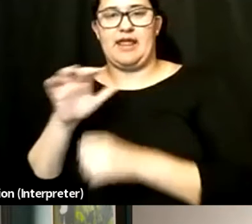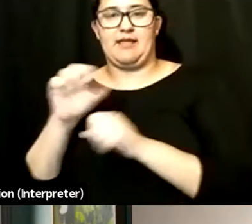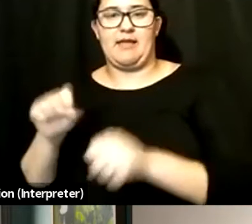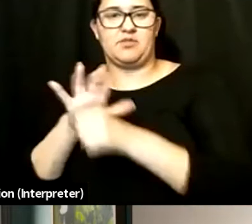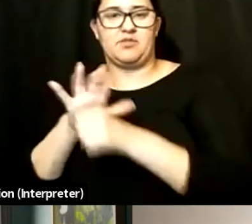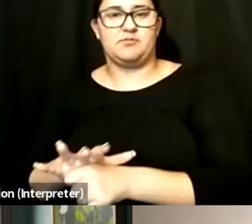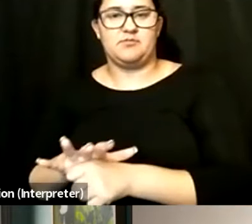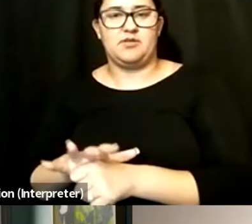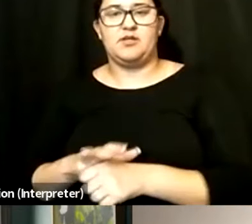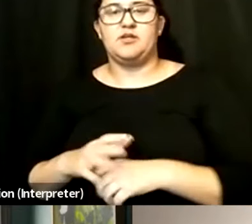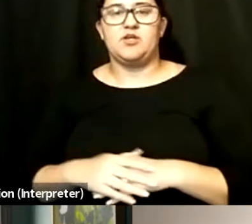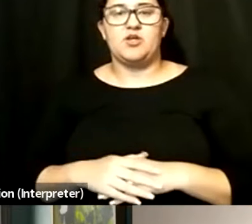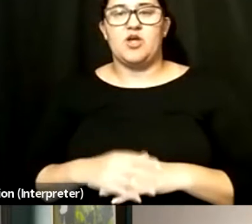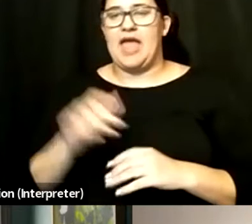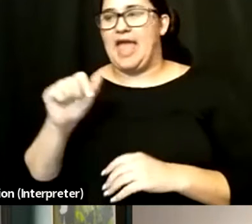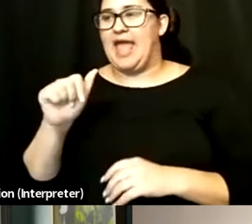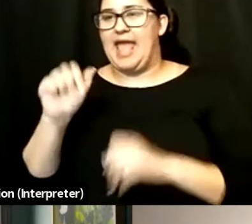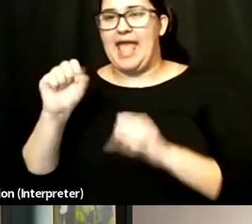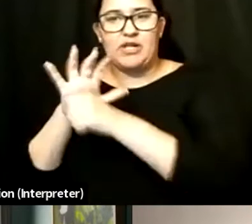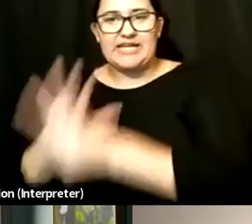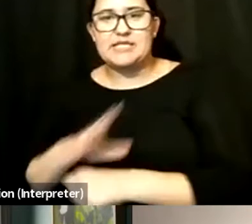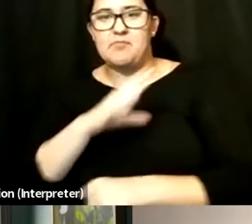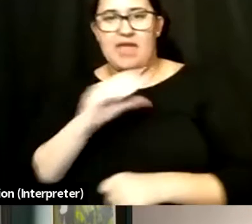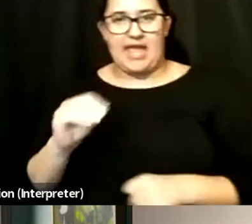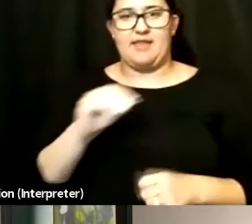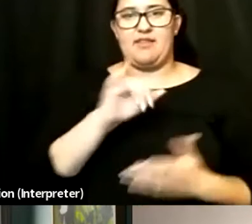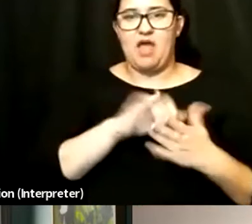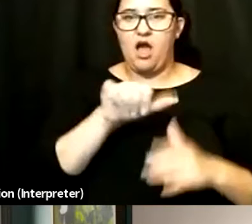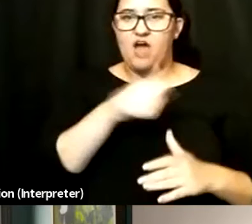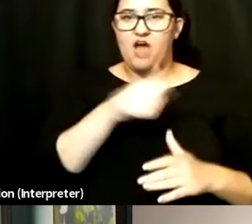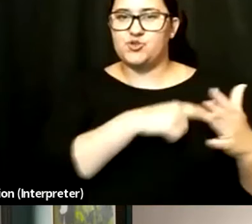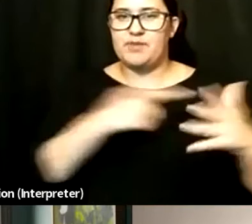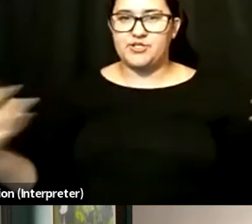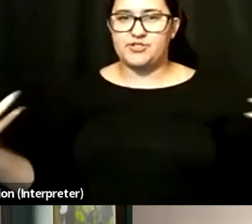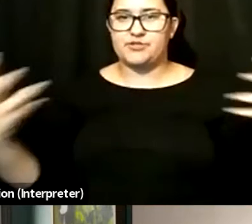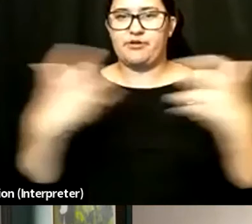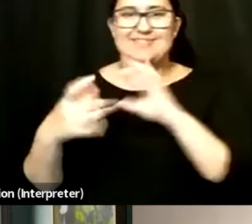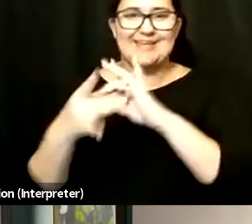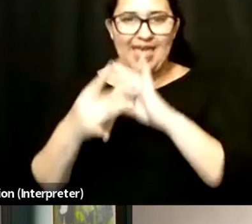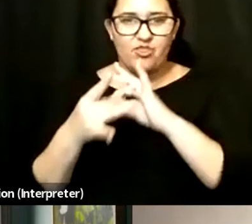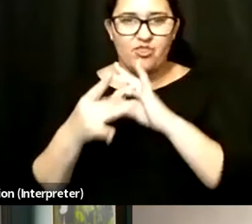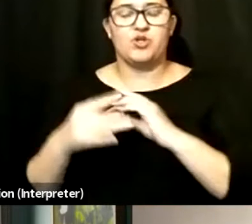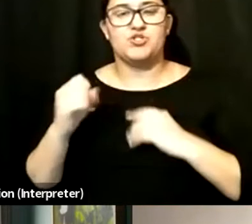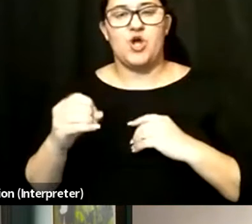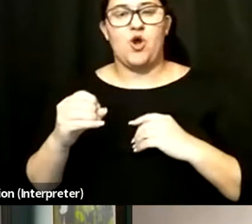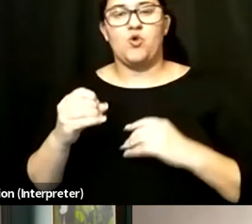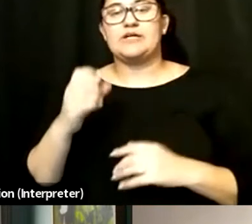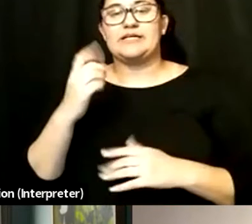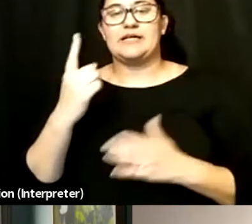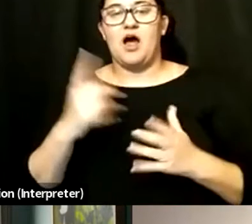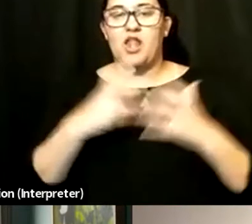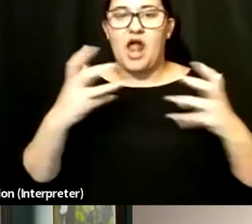fighting ableism. A lot of the toolkits that are used by white supremacy rest within the confines of ableism.